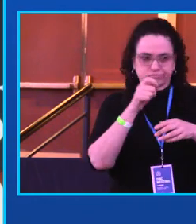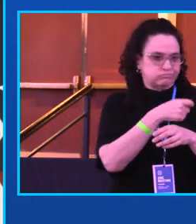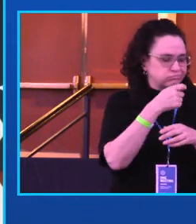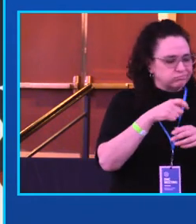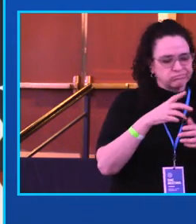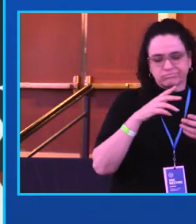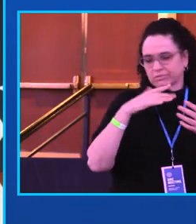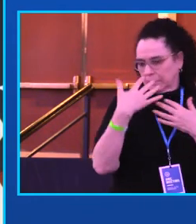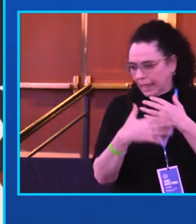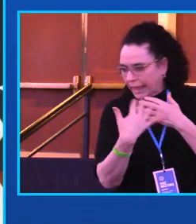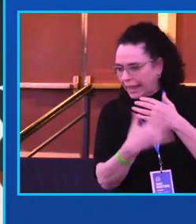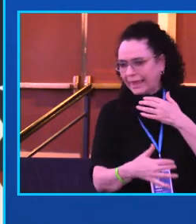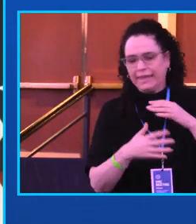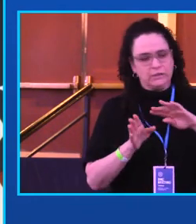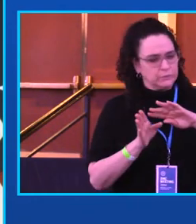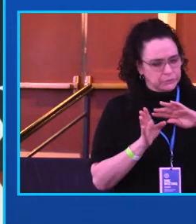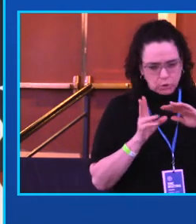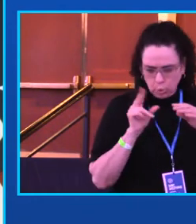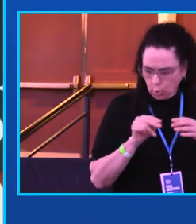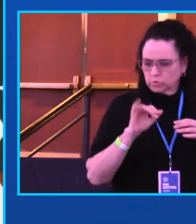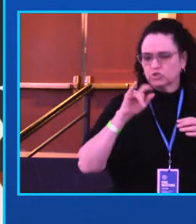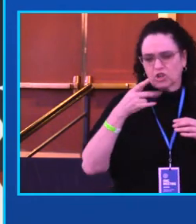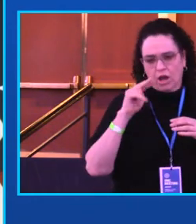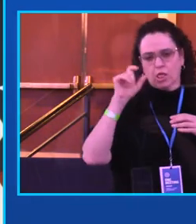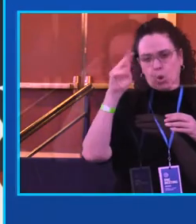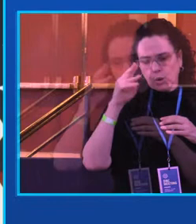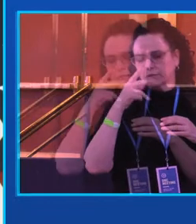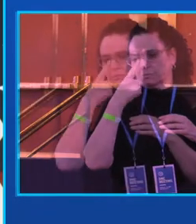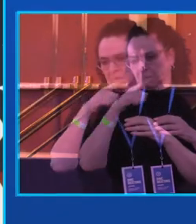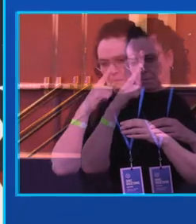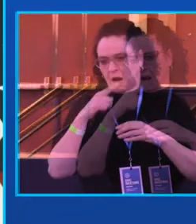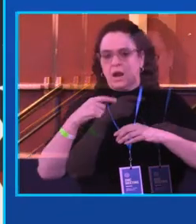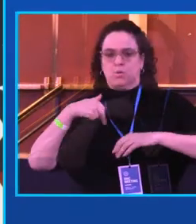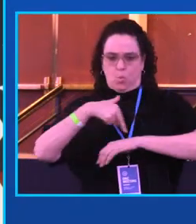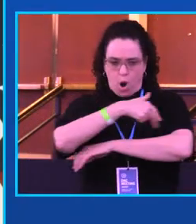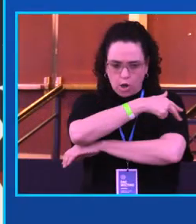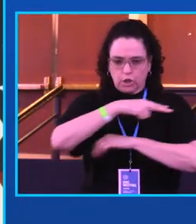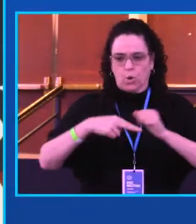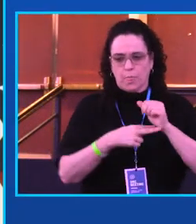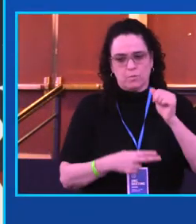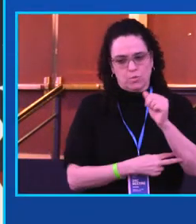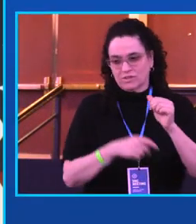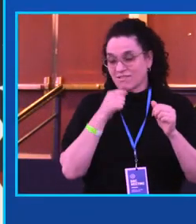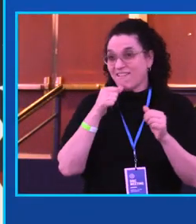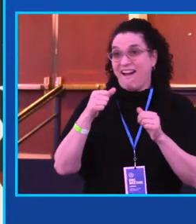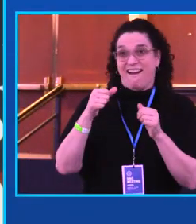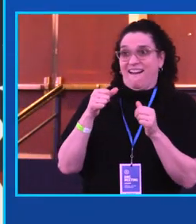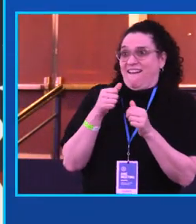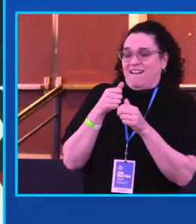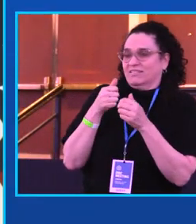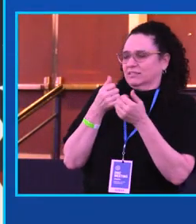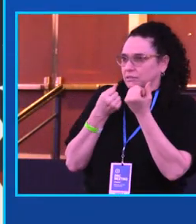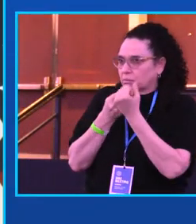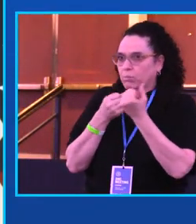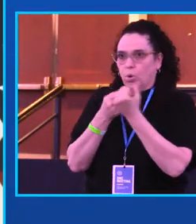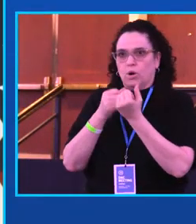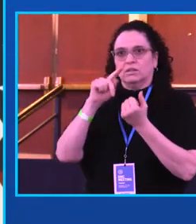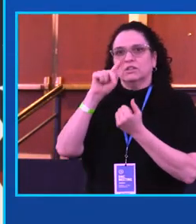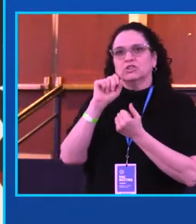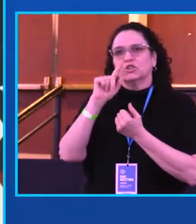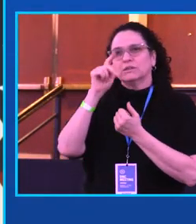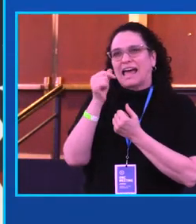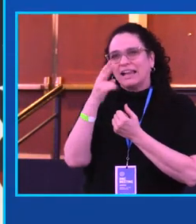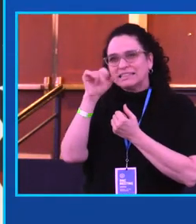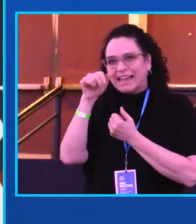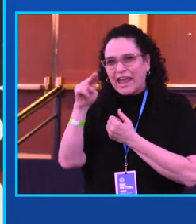xenophobic politics, but for a better country. And we will achieve it not with optimism, but with hope. Today,